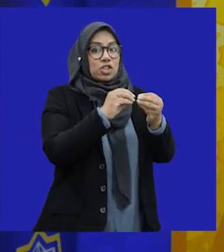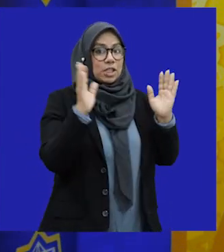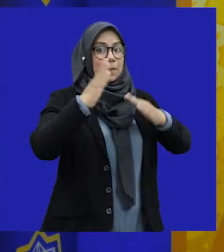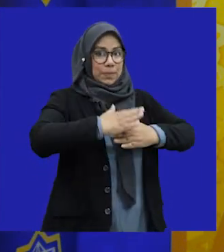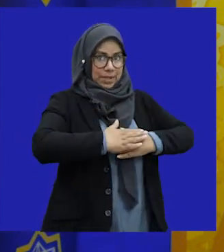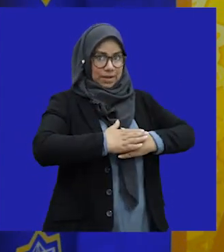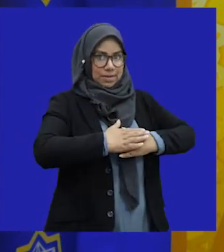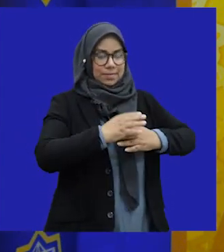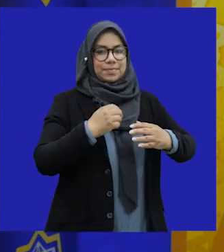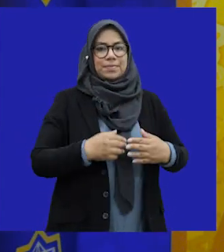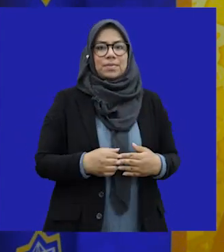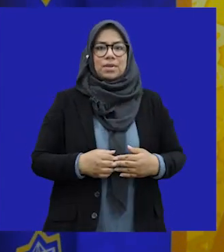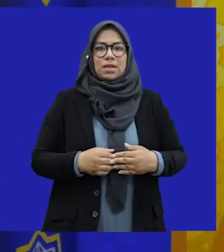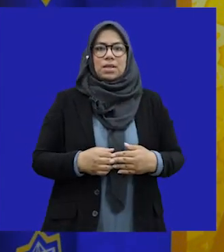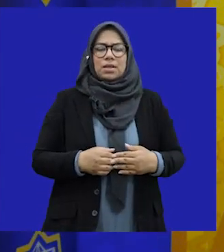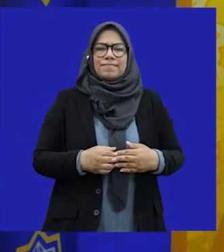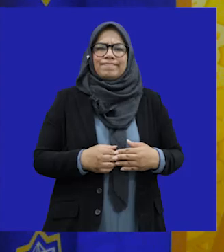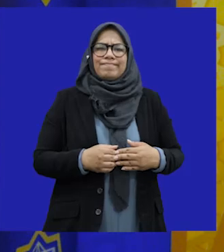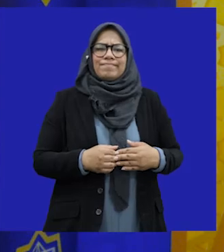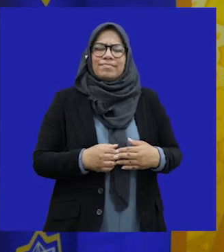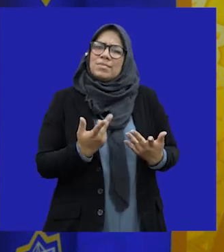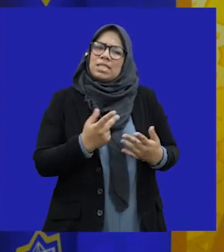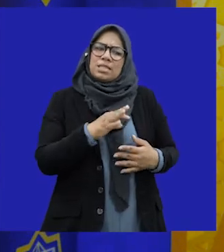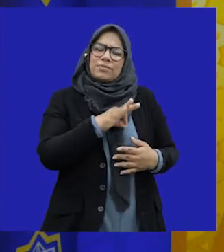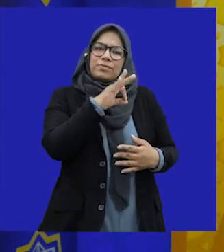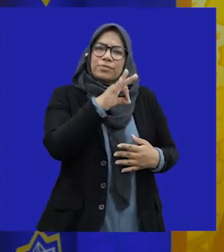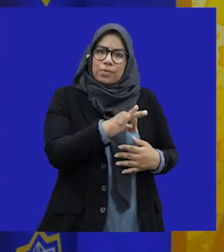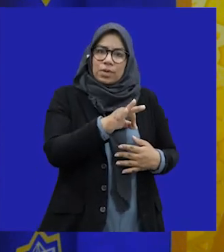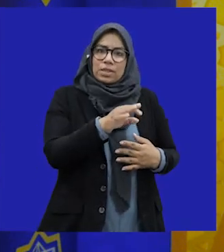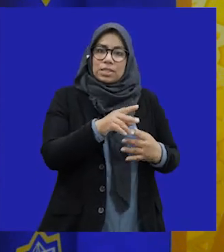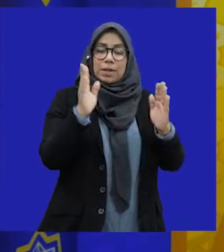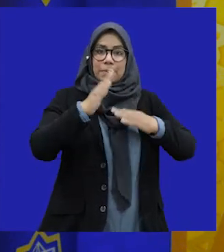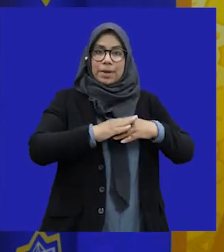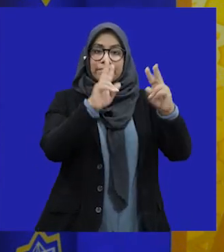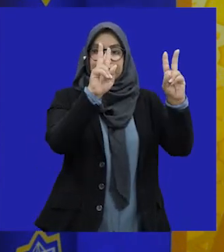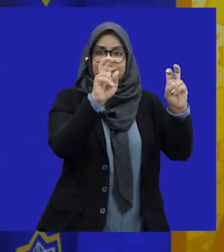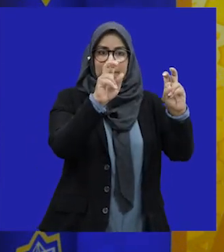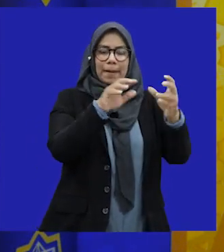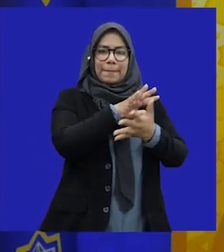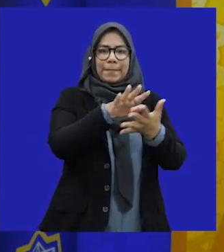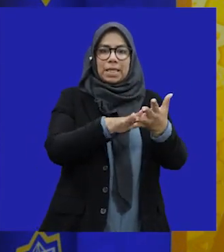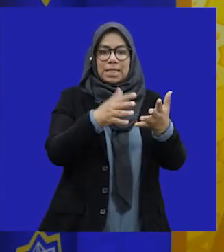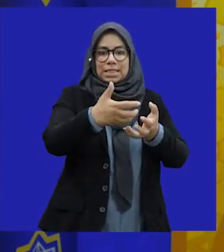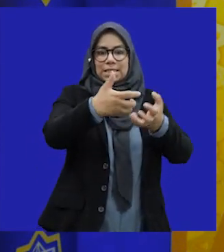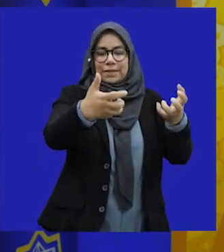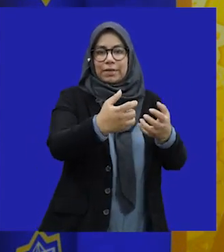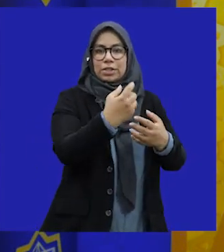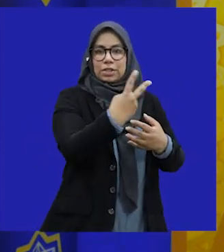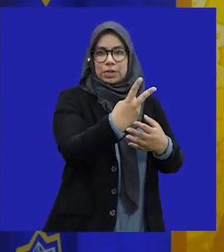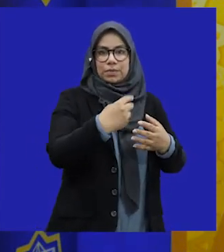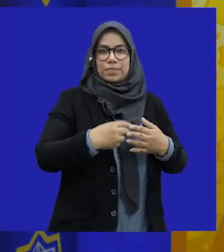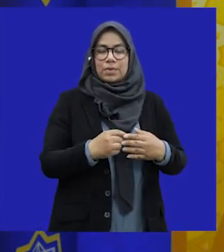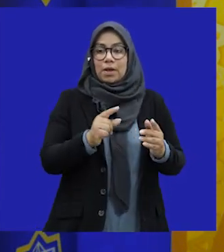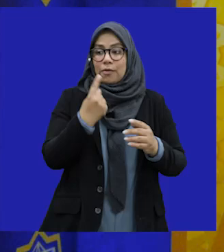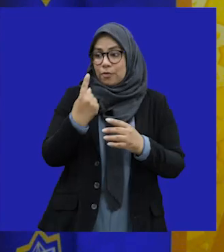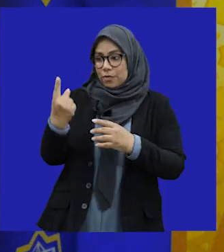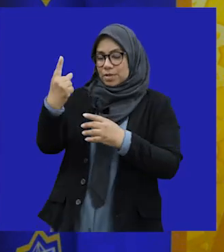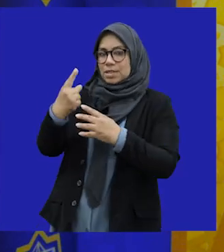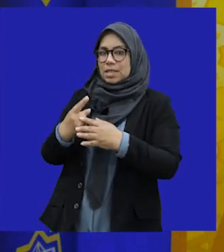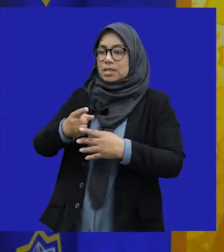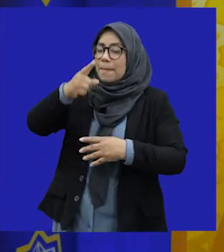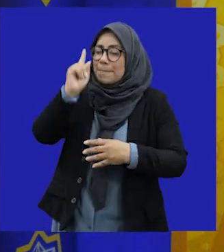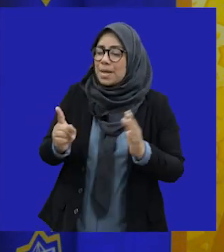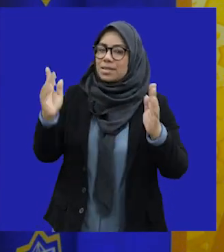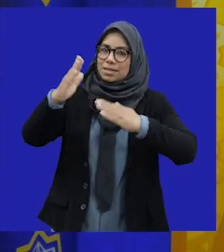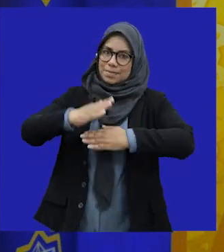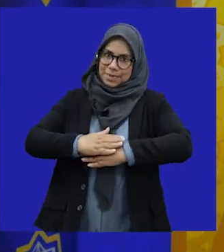Voluntary prayers, or prayers in general, can be divided into two. The first being obligatory prayers,